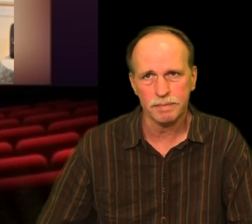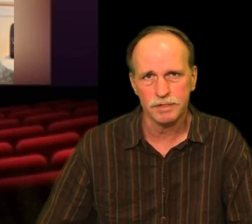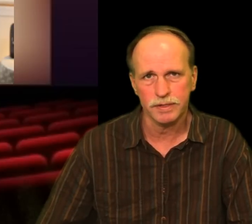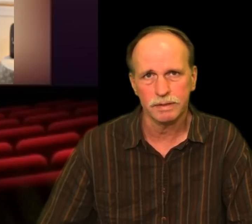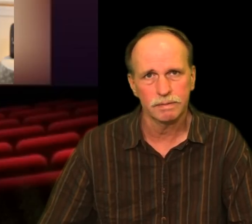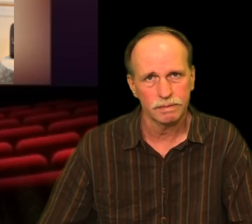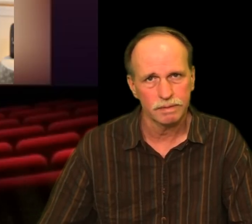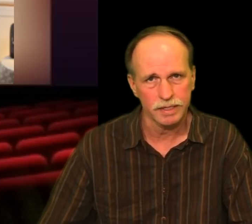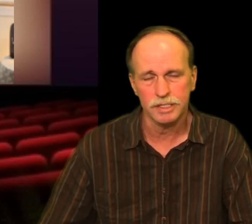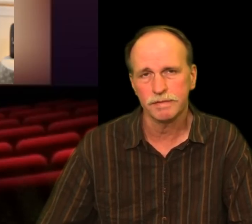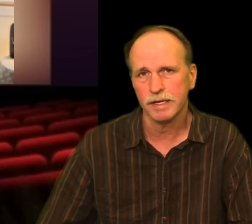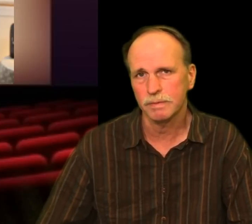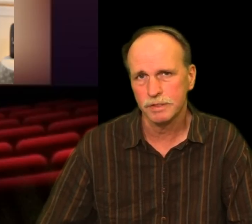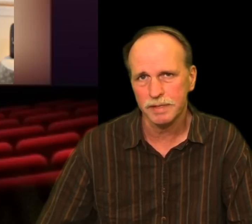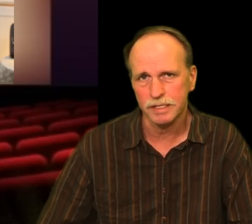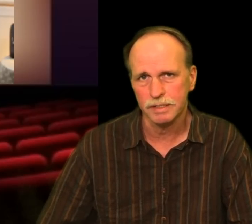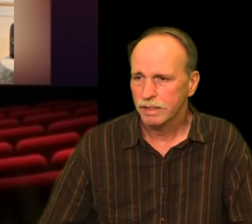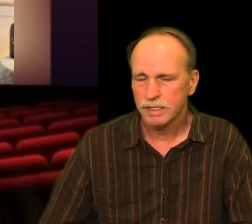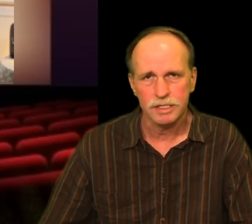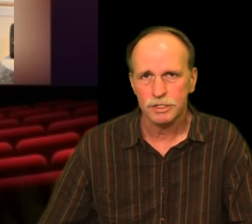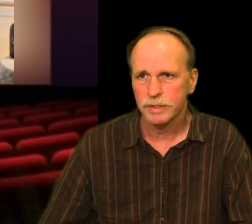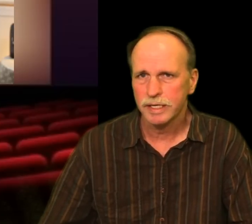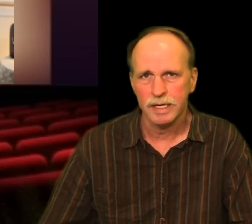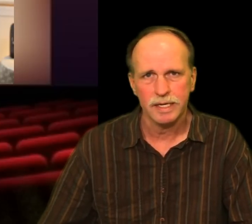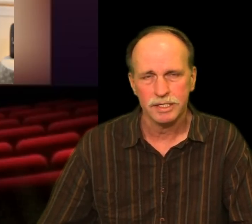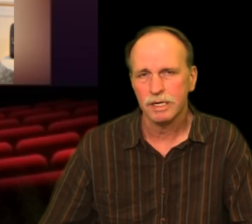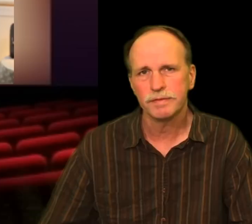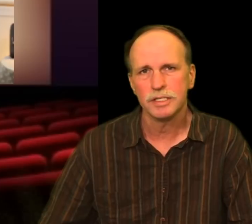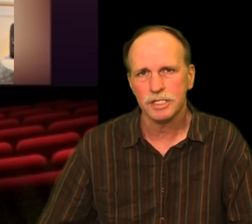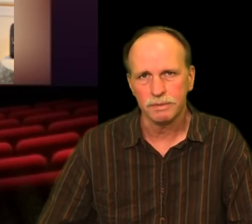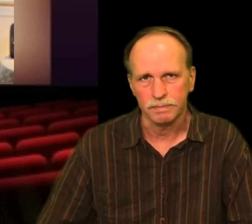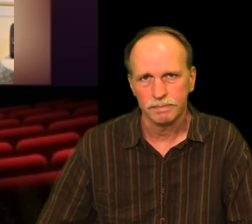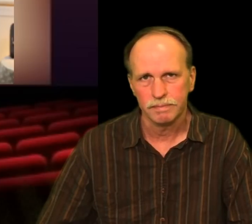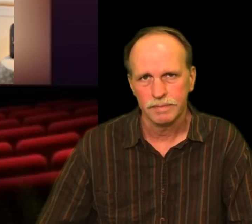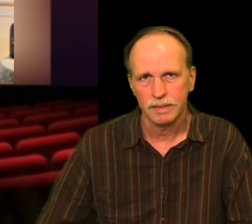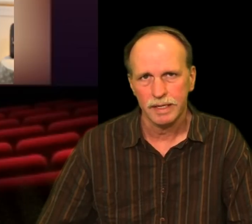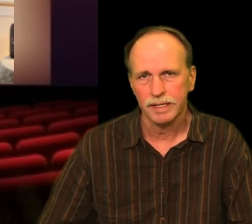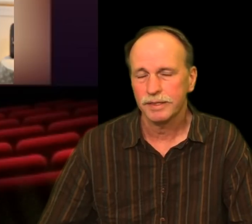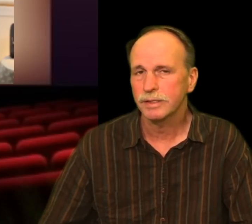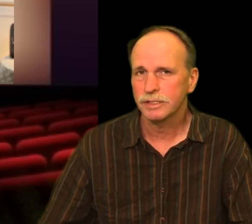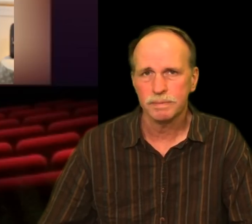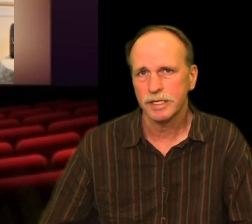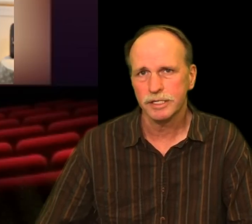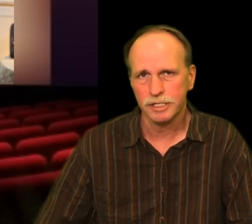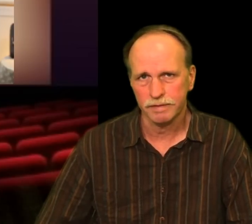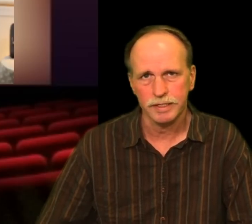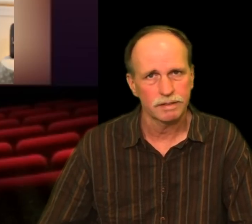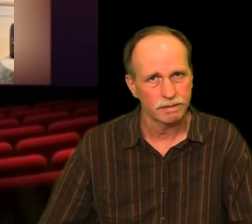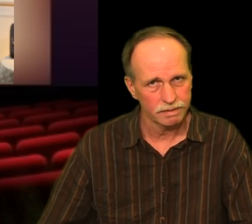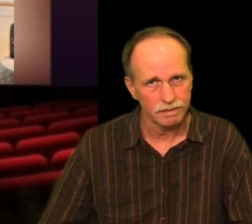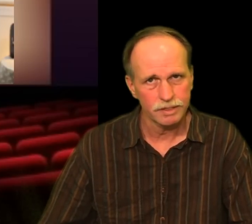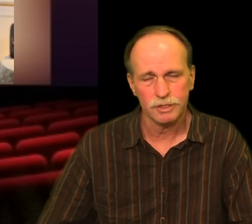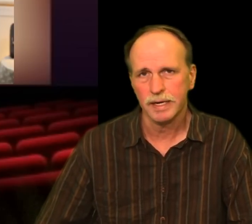have an atmosphere next to the vacuum of space. This is treated as carved in stone, and their interpretation of